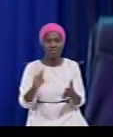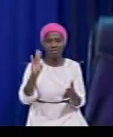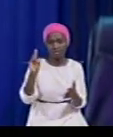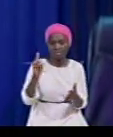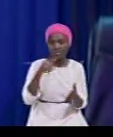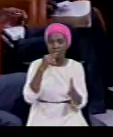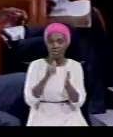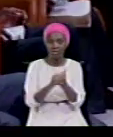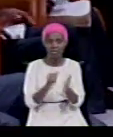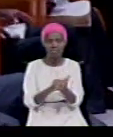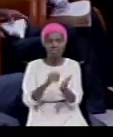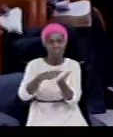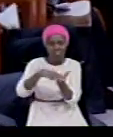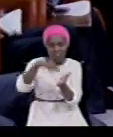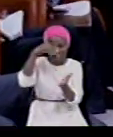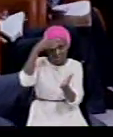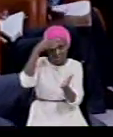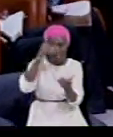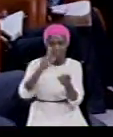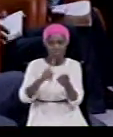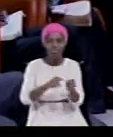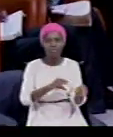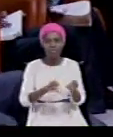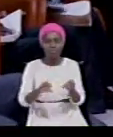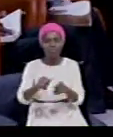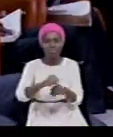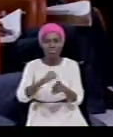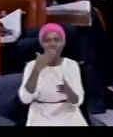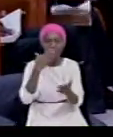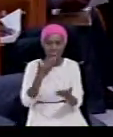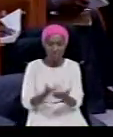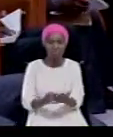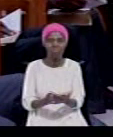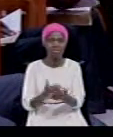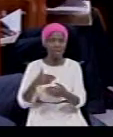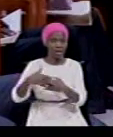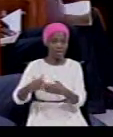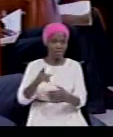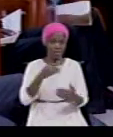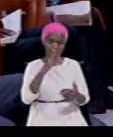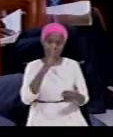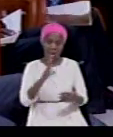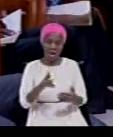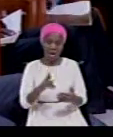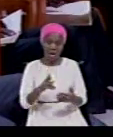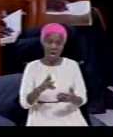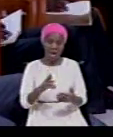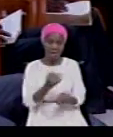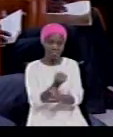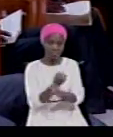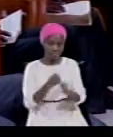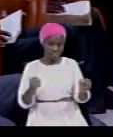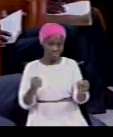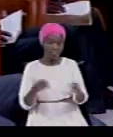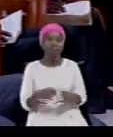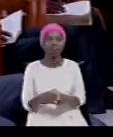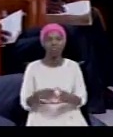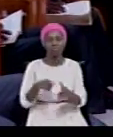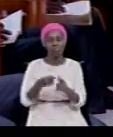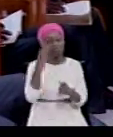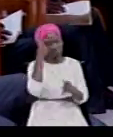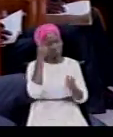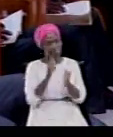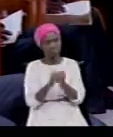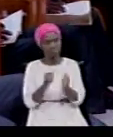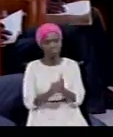Verse 17, learn to do well. After you are born again, you cannot say, I'm born again now, and then I don't have to read Bible,